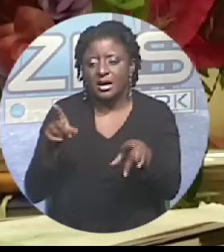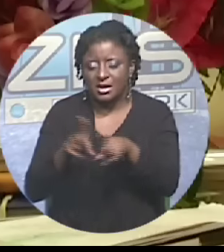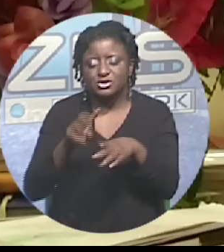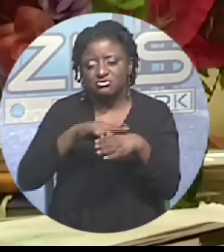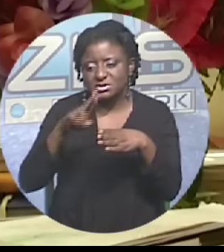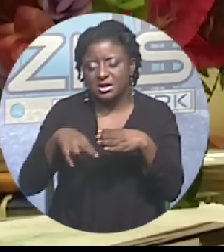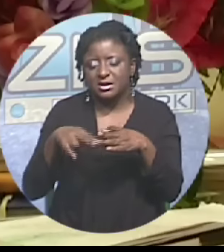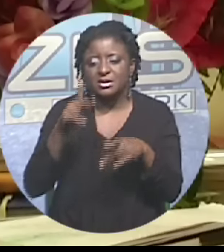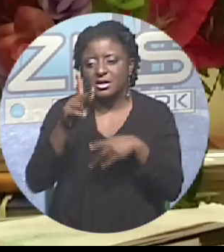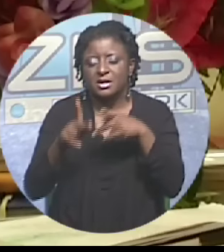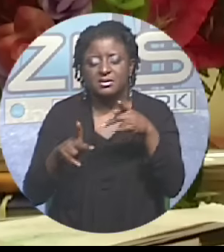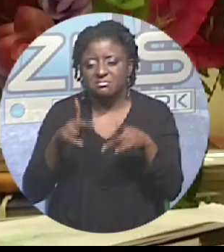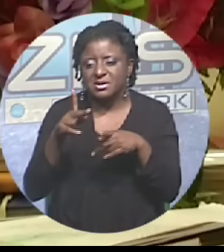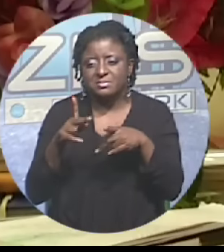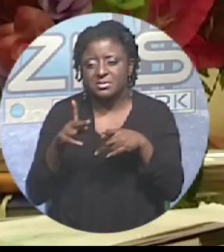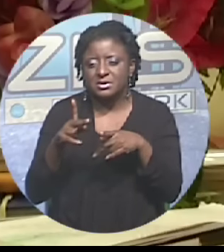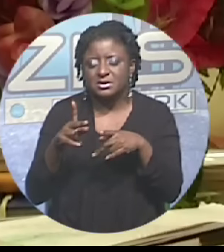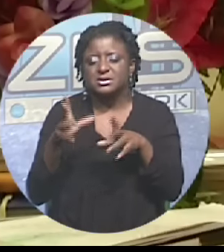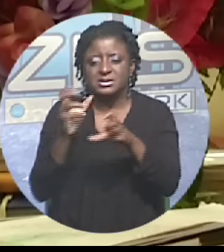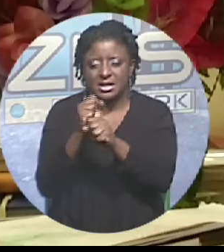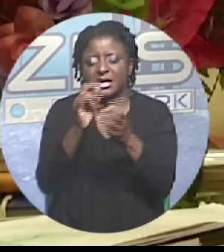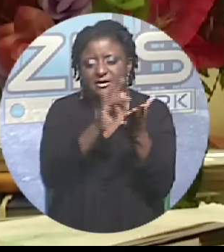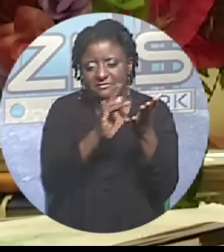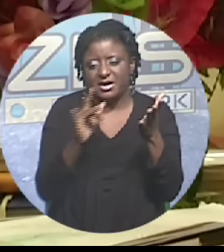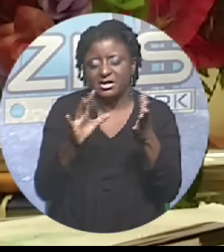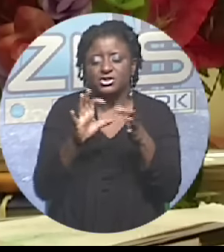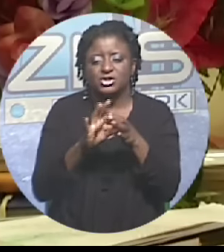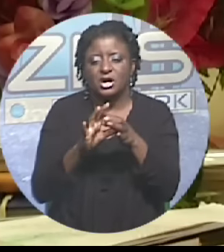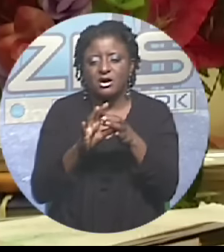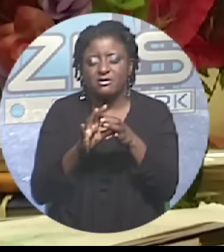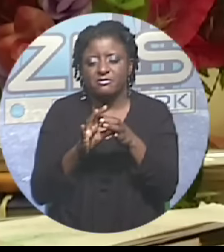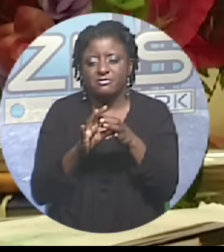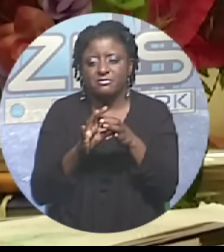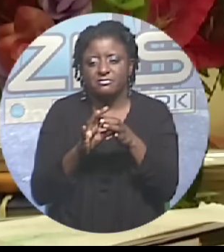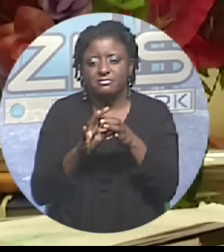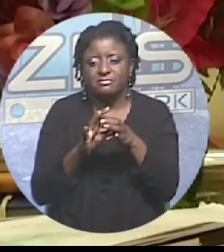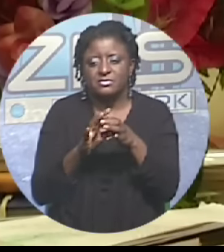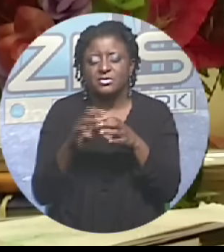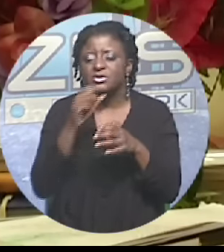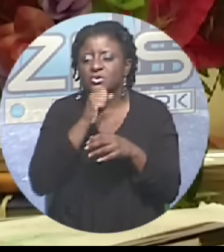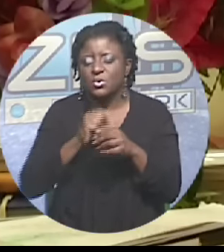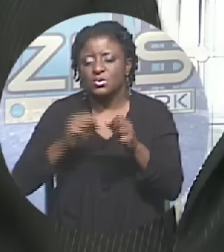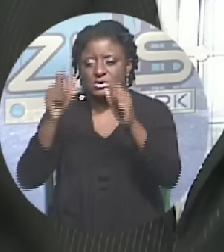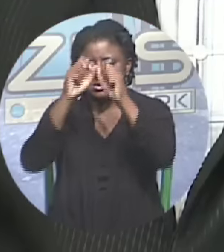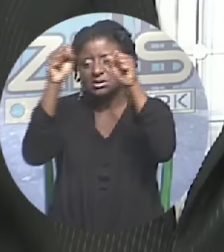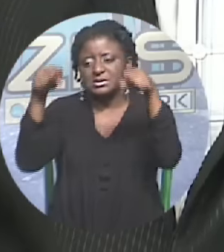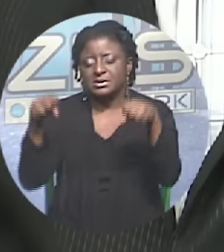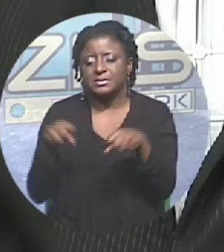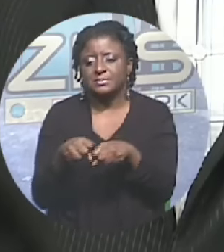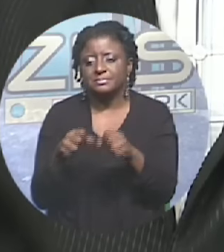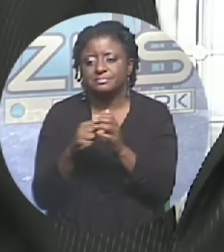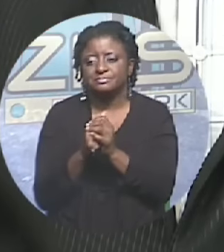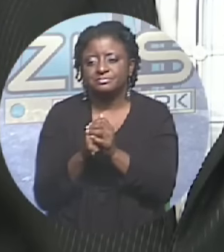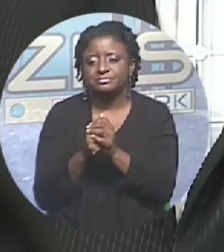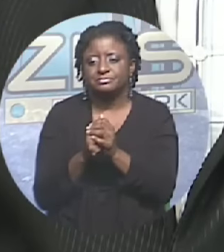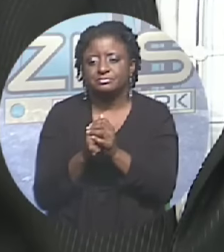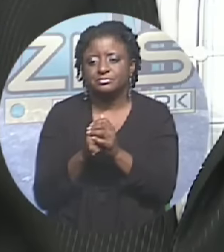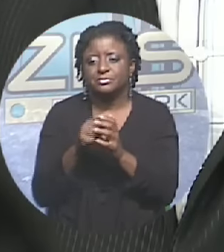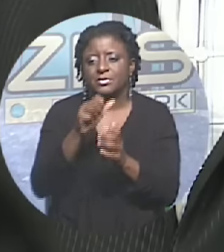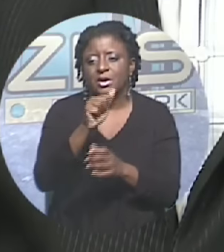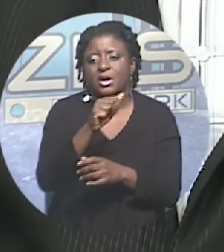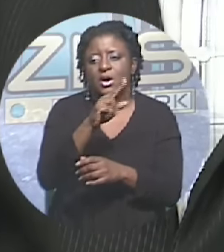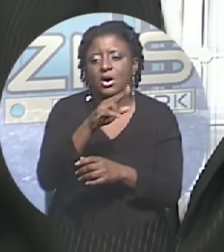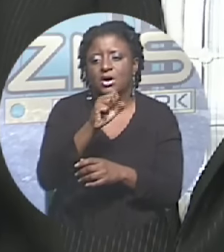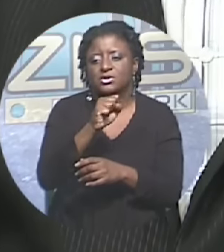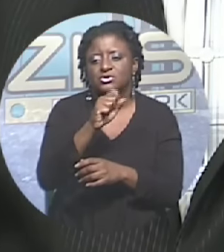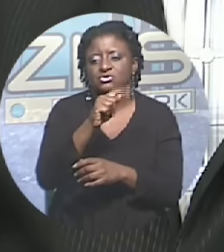oftentimes people take advantage of gaps to their own advantage and to the disadvantage of the public in general. An Australian native is set to